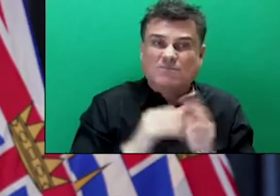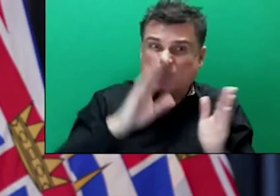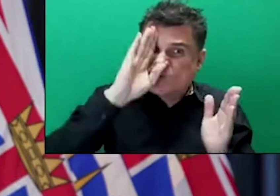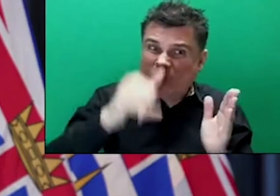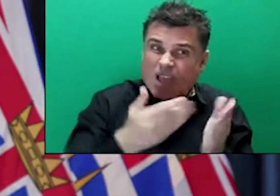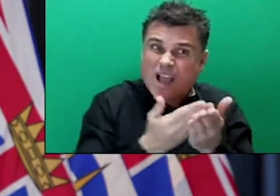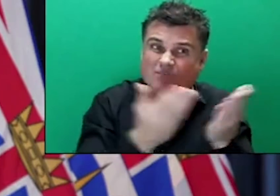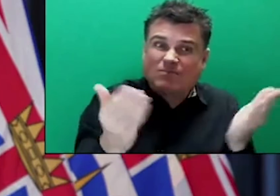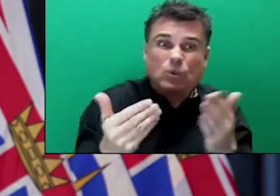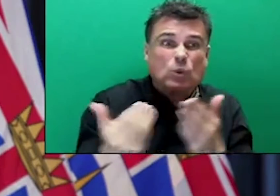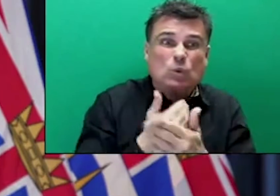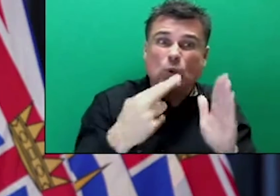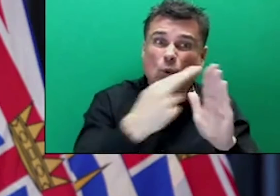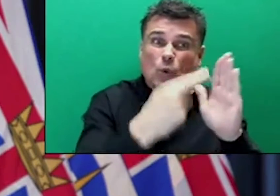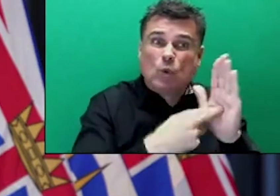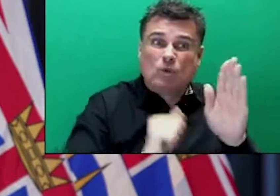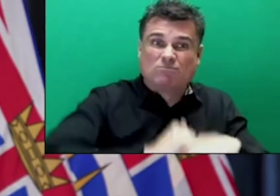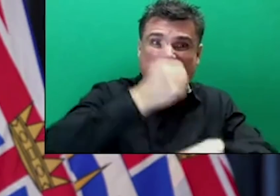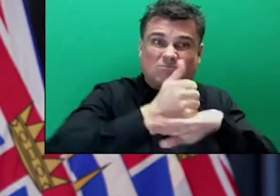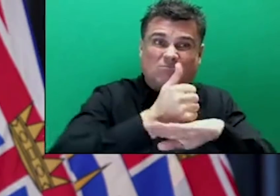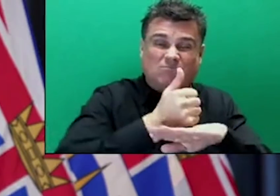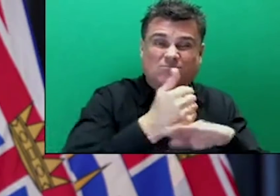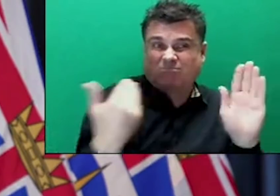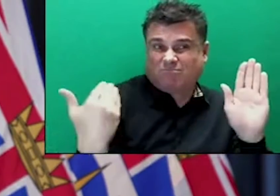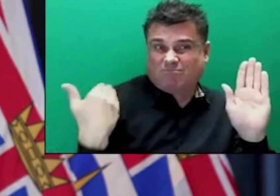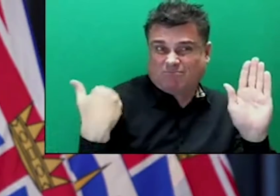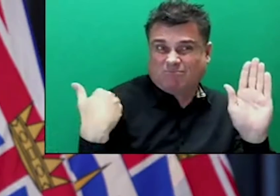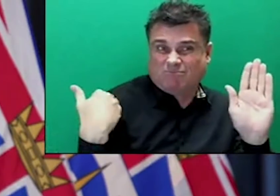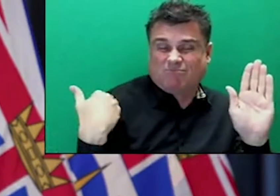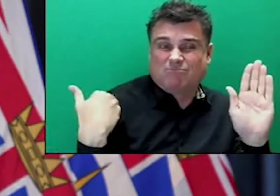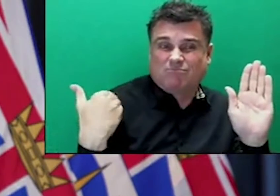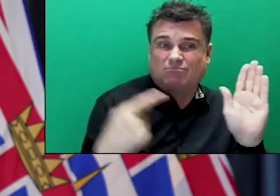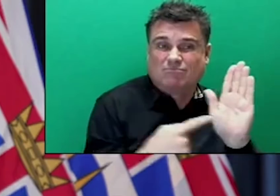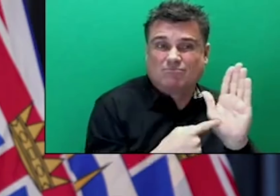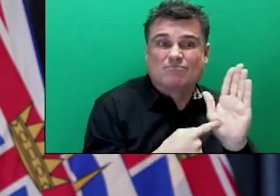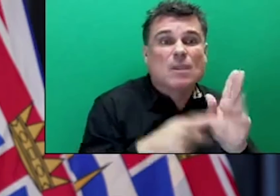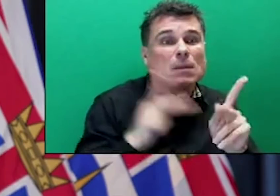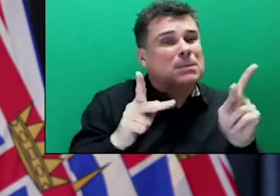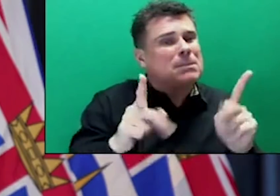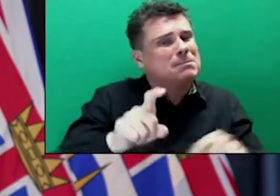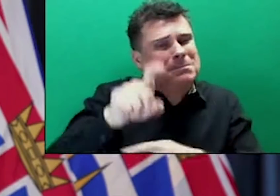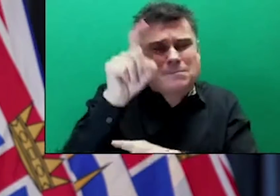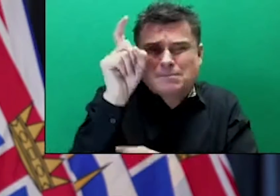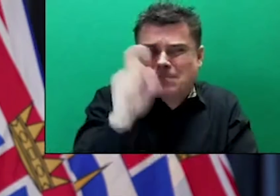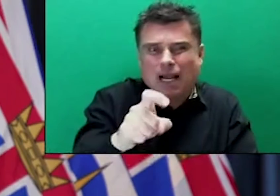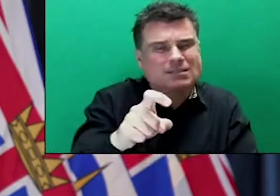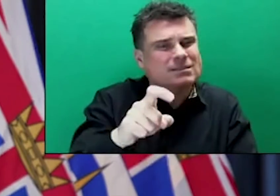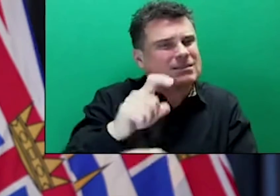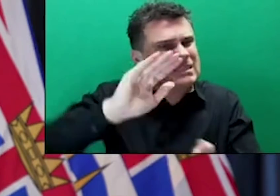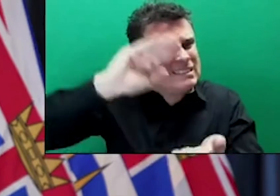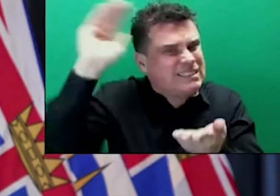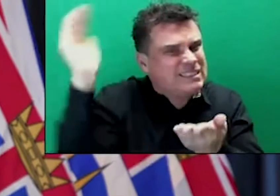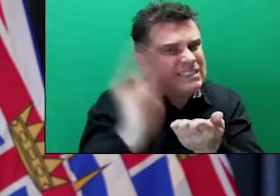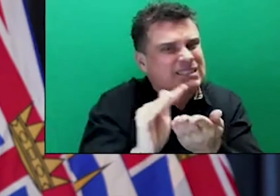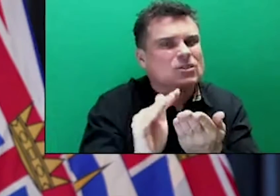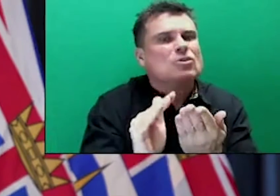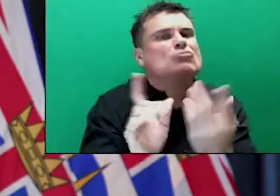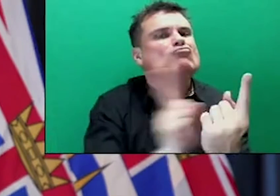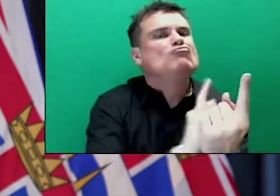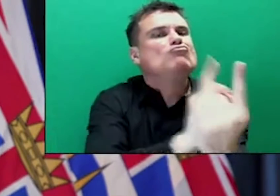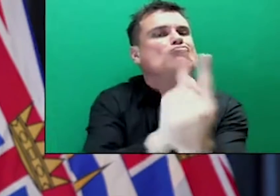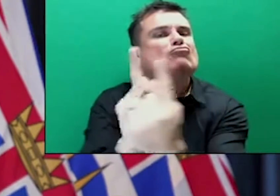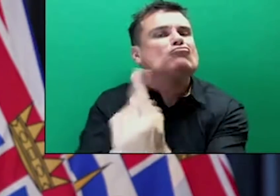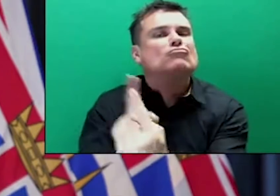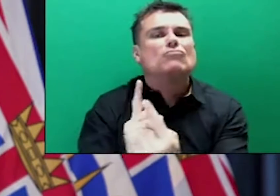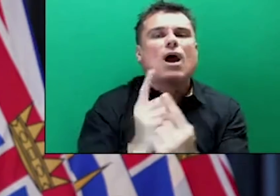as much as possible, because we know that this virus transmits, particularly now at this time of year, and particularly when we're